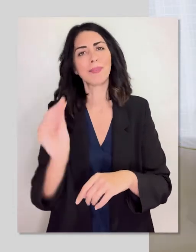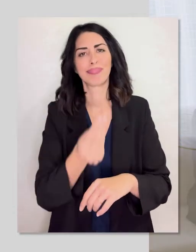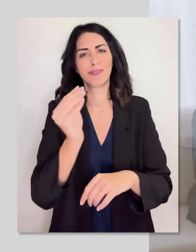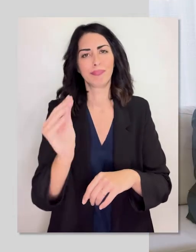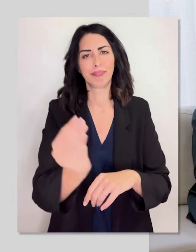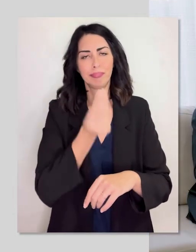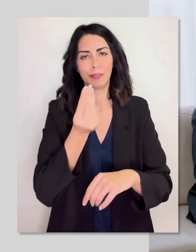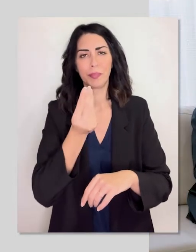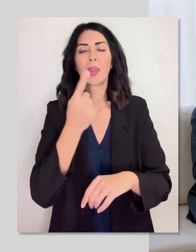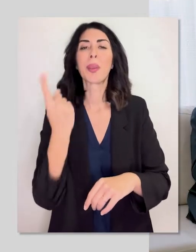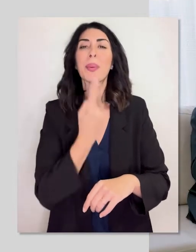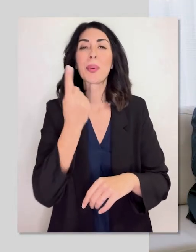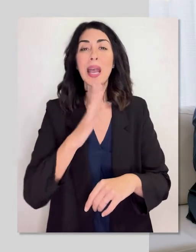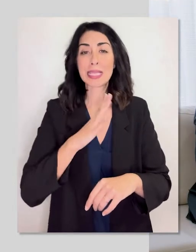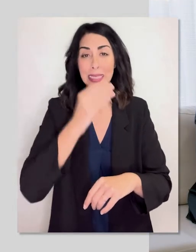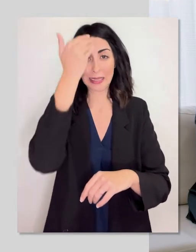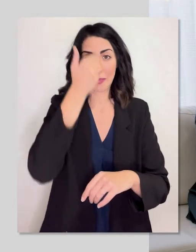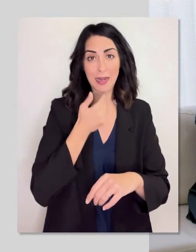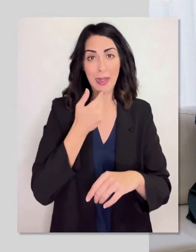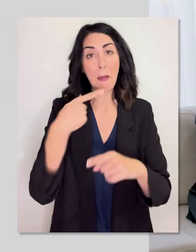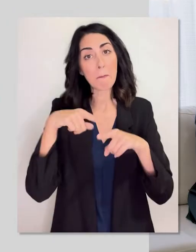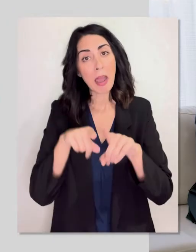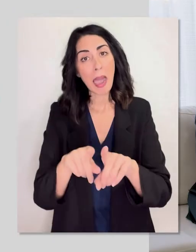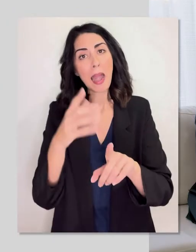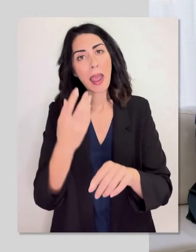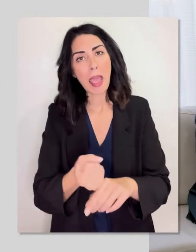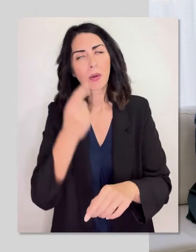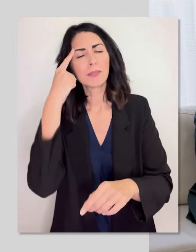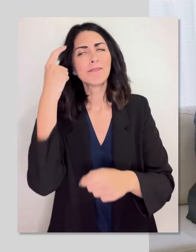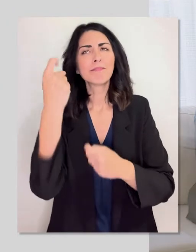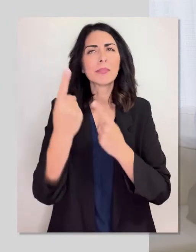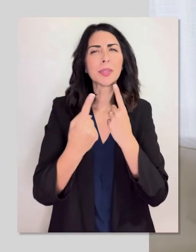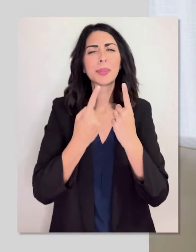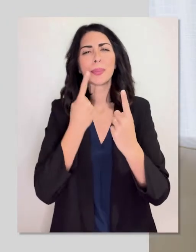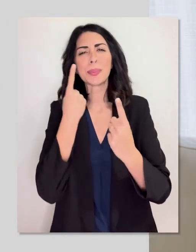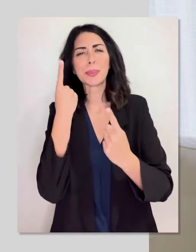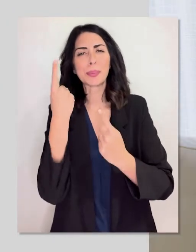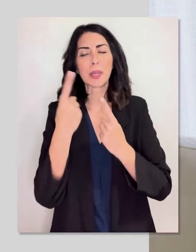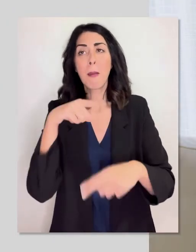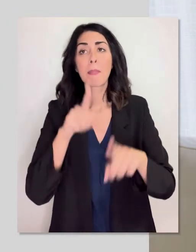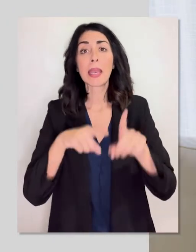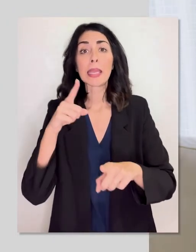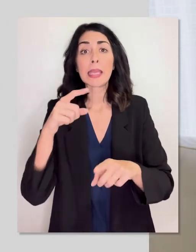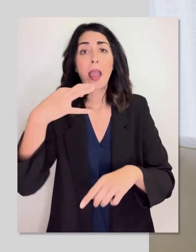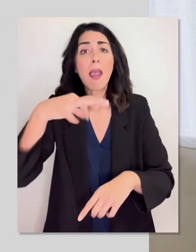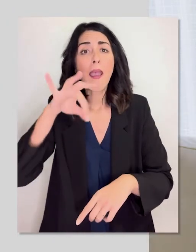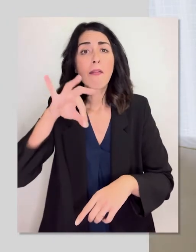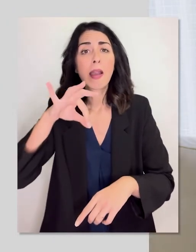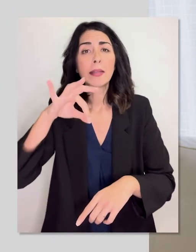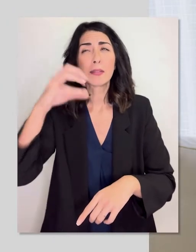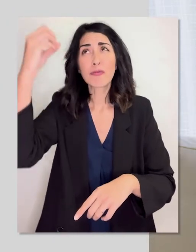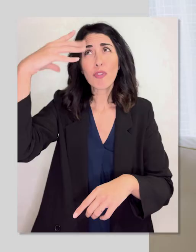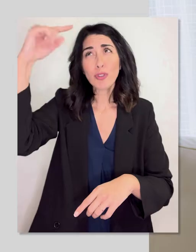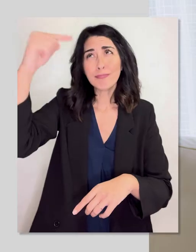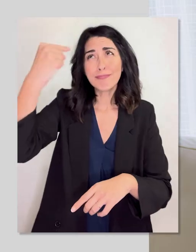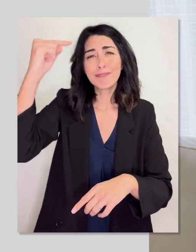nausea. Most people have sensitivity to light. Some have sensitivity to sound, some